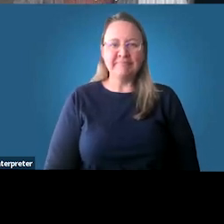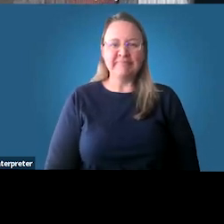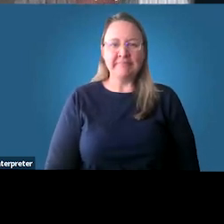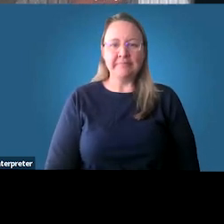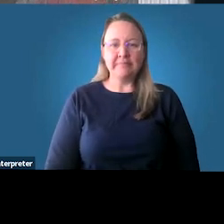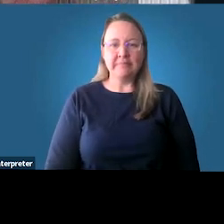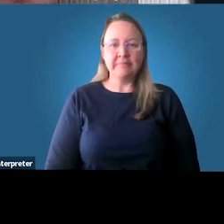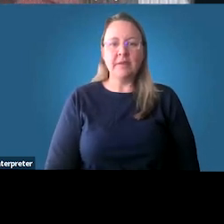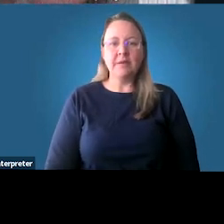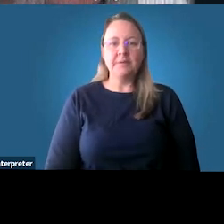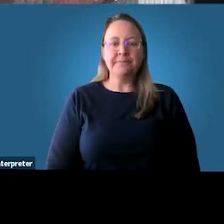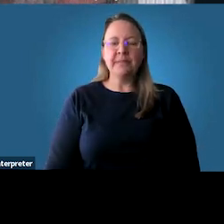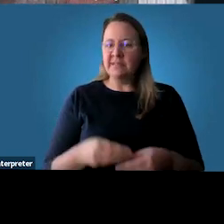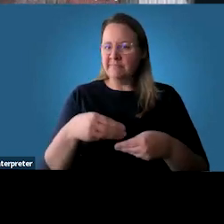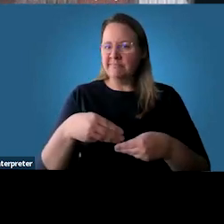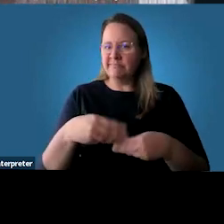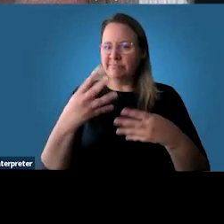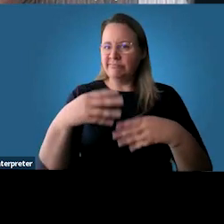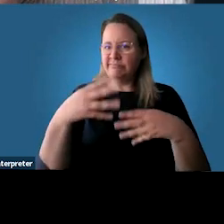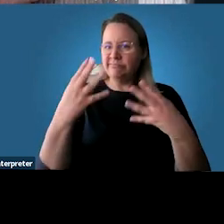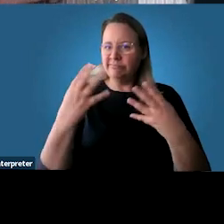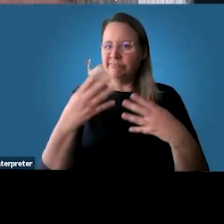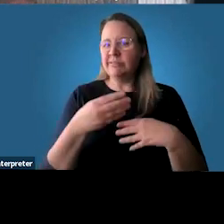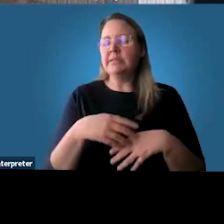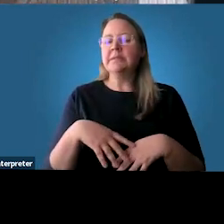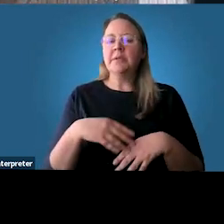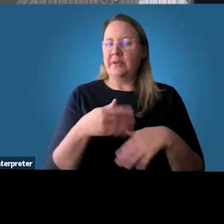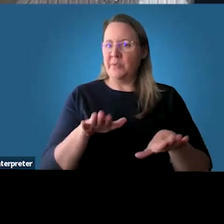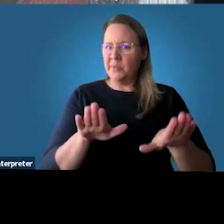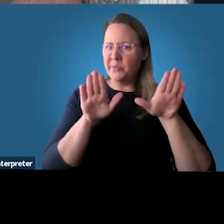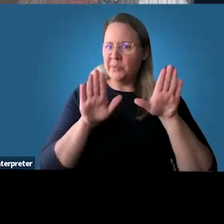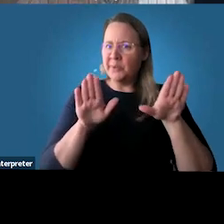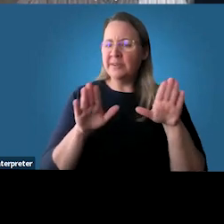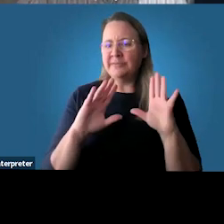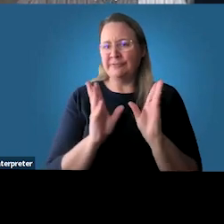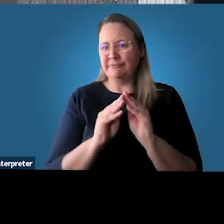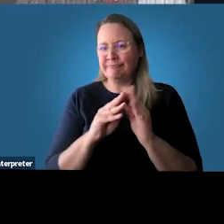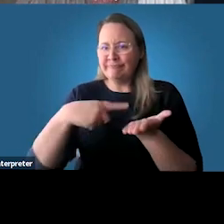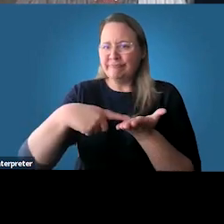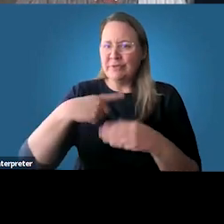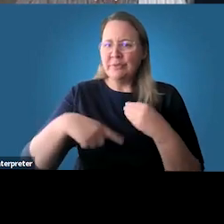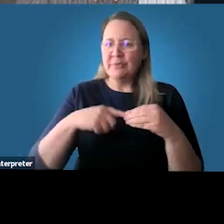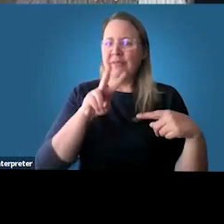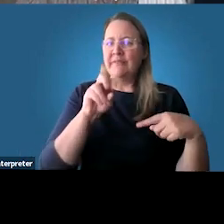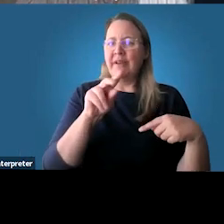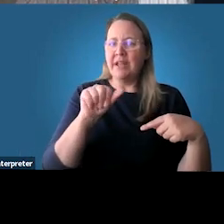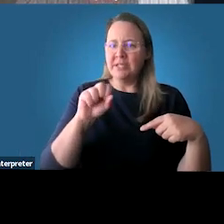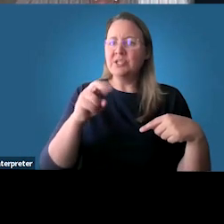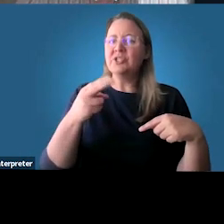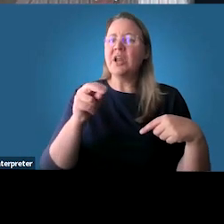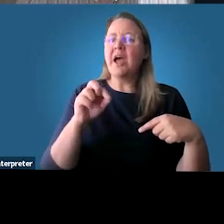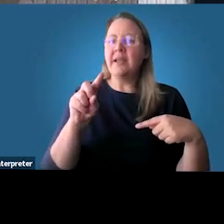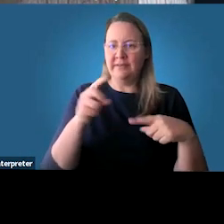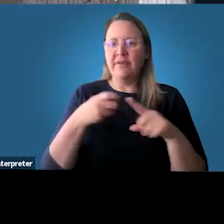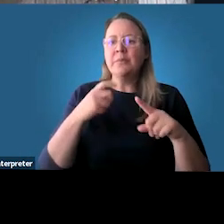So while you all do that, I'm going to run through a few quick slides here before I hand it over. We have a wonderful session today planned with Vanessa Schnaidt from Cause Communications.